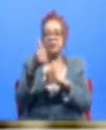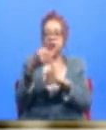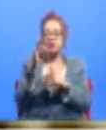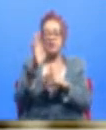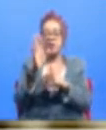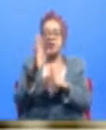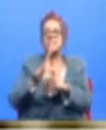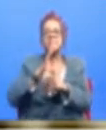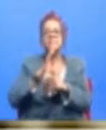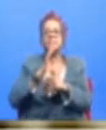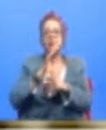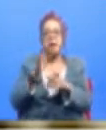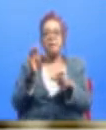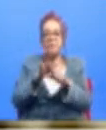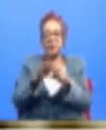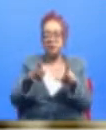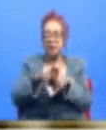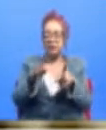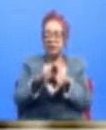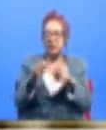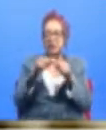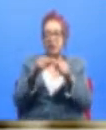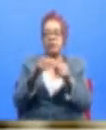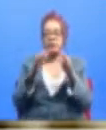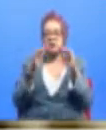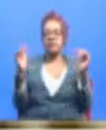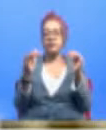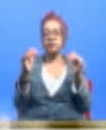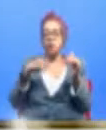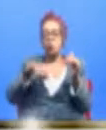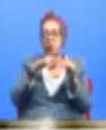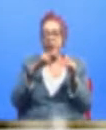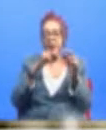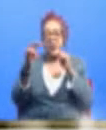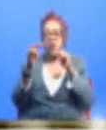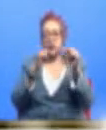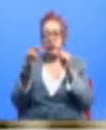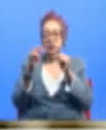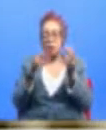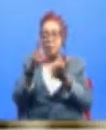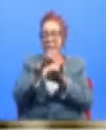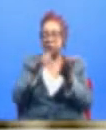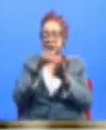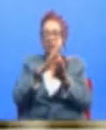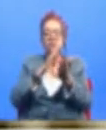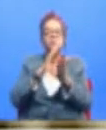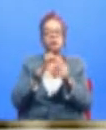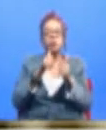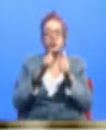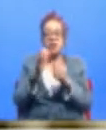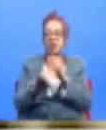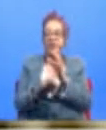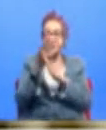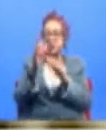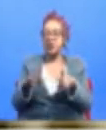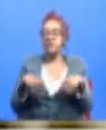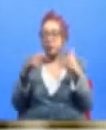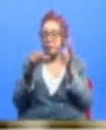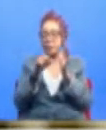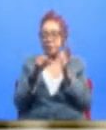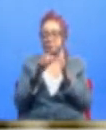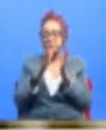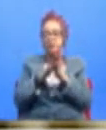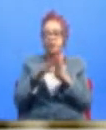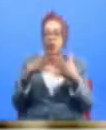mainly at unsustainable levels, and renegotiating domestic debts in ways that are creating livelihood crises for domestic